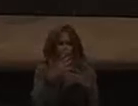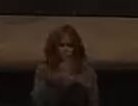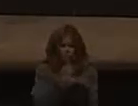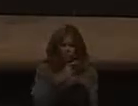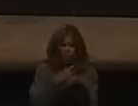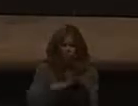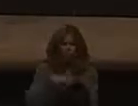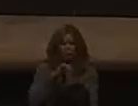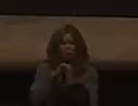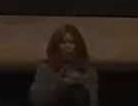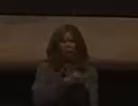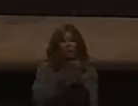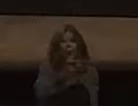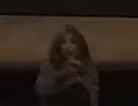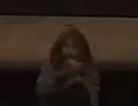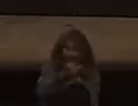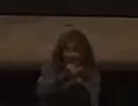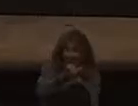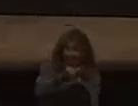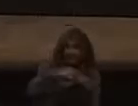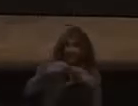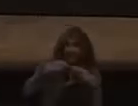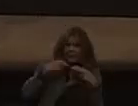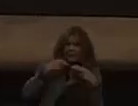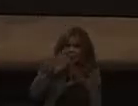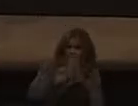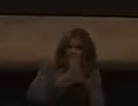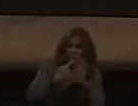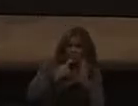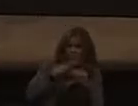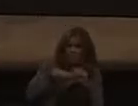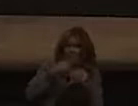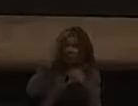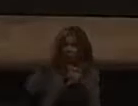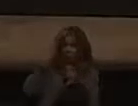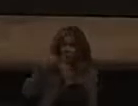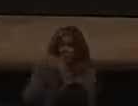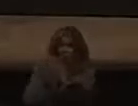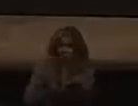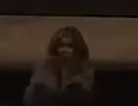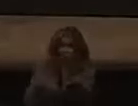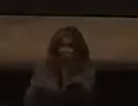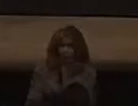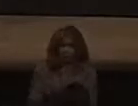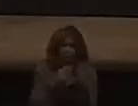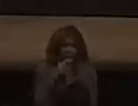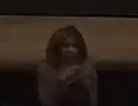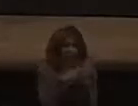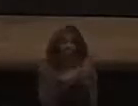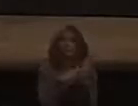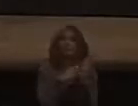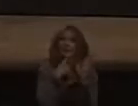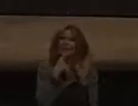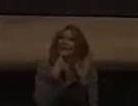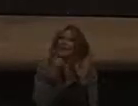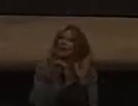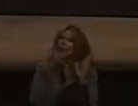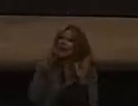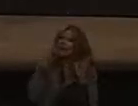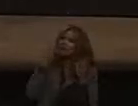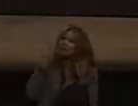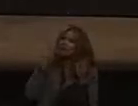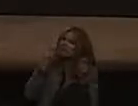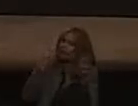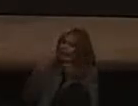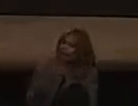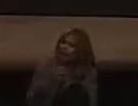rights law has to say about what a reasonable accommodation is. It's basically defined as an accommodation that can be made